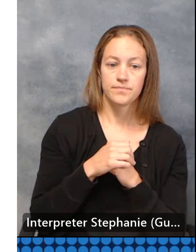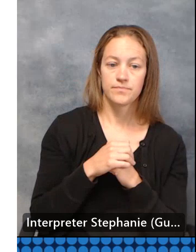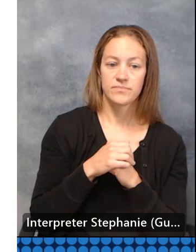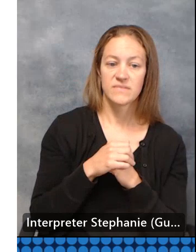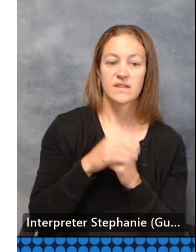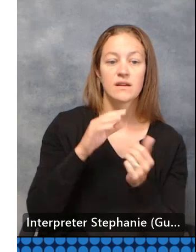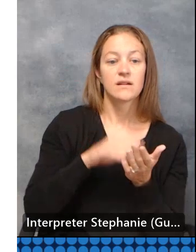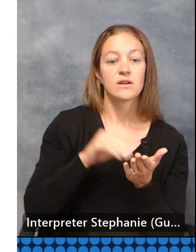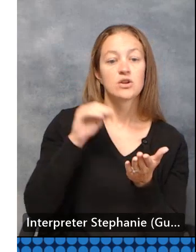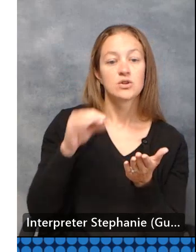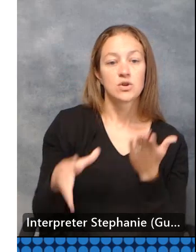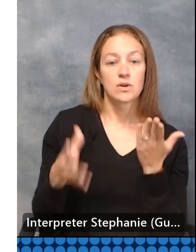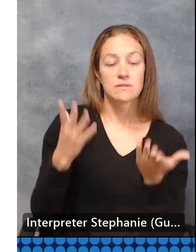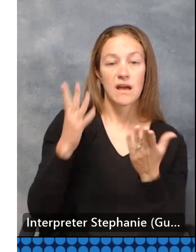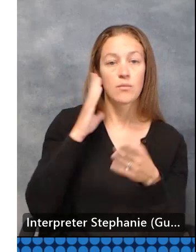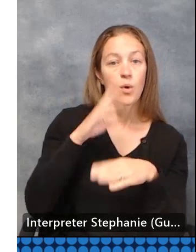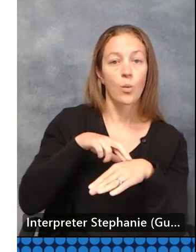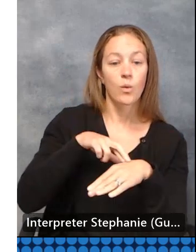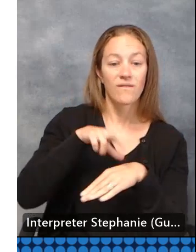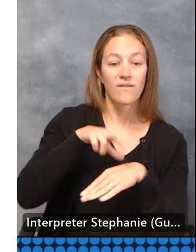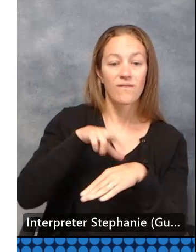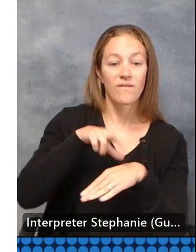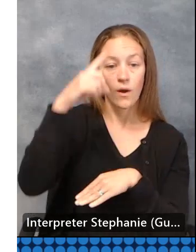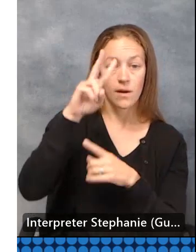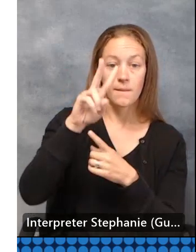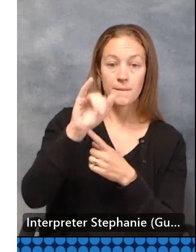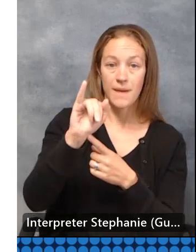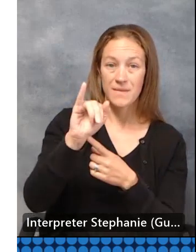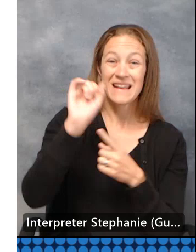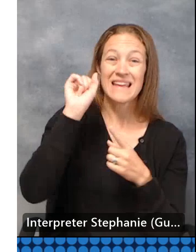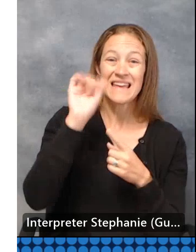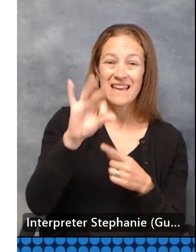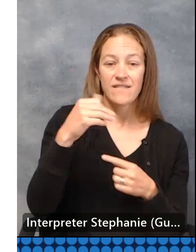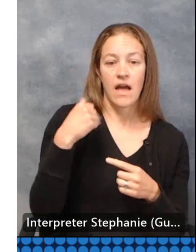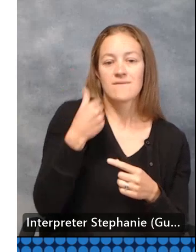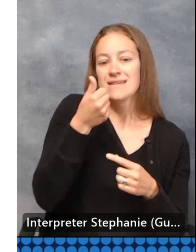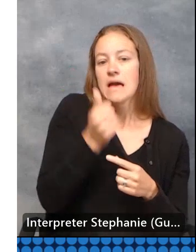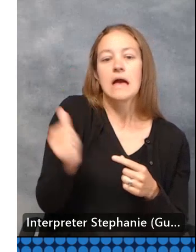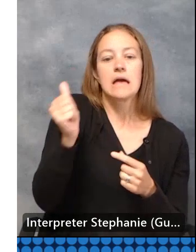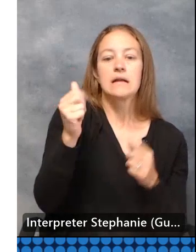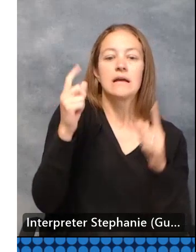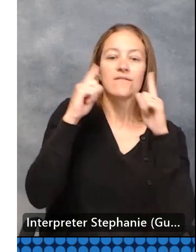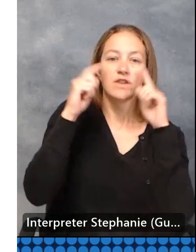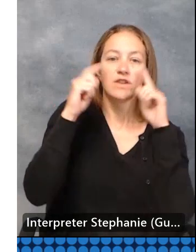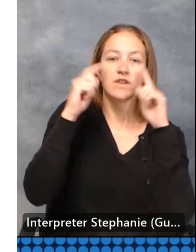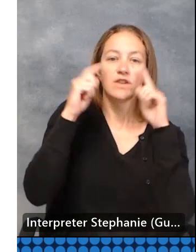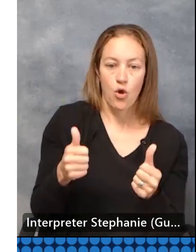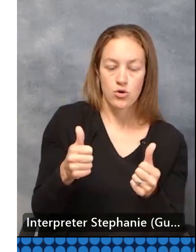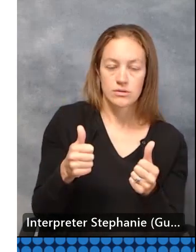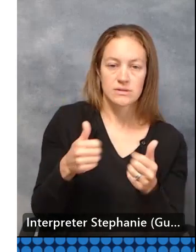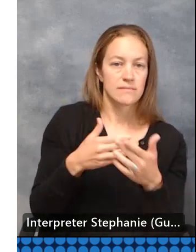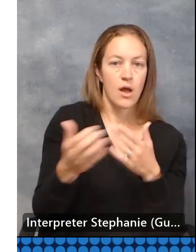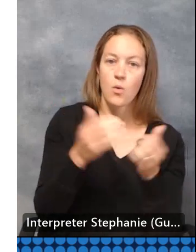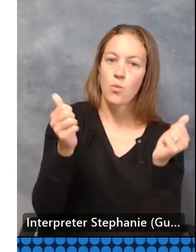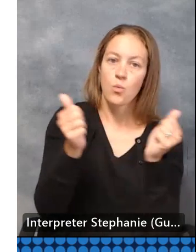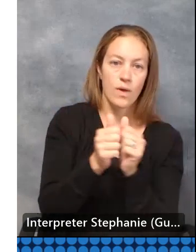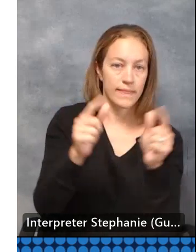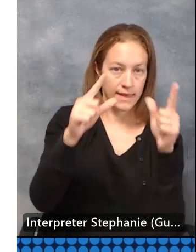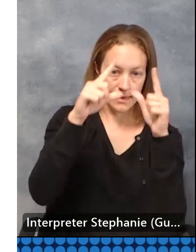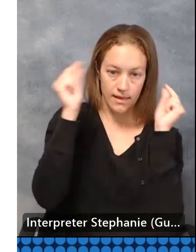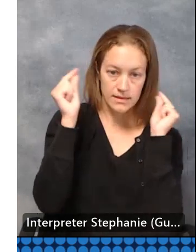Students may be referred for a visual impairment if they have any vision loss, even with correction, which has